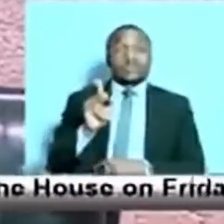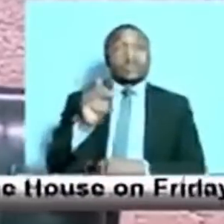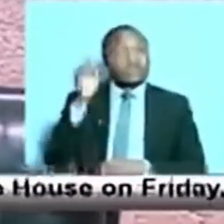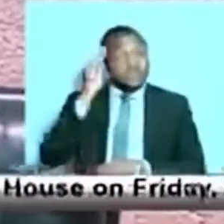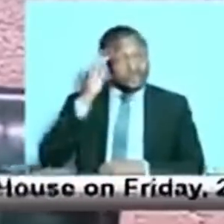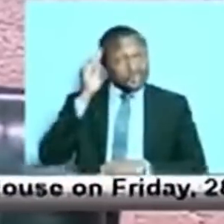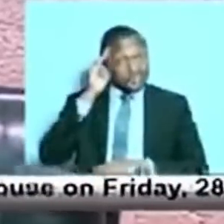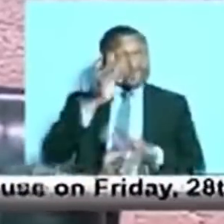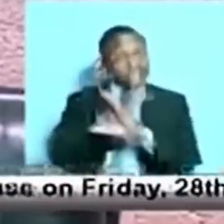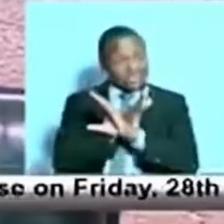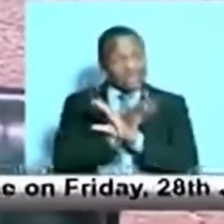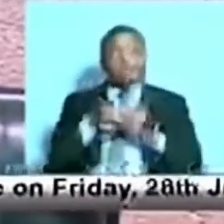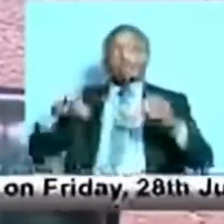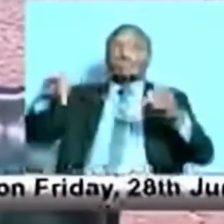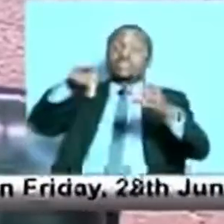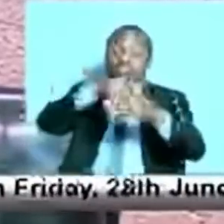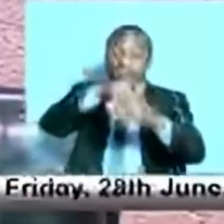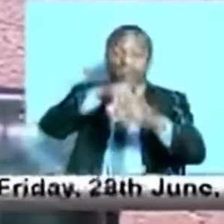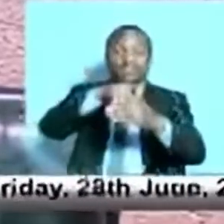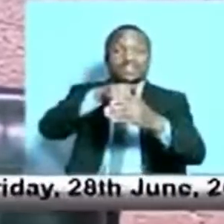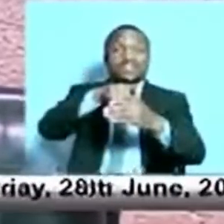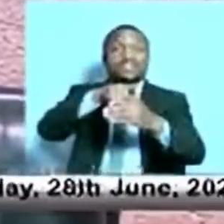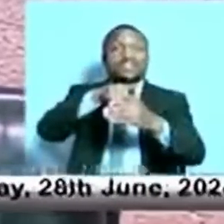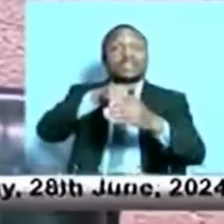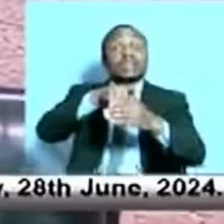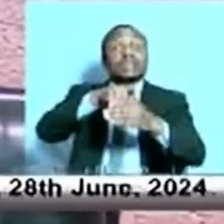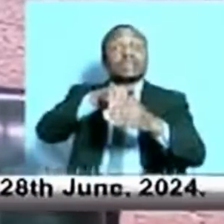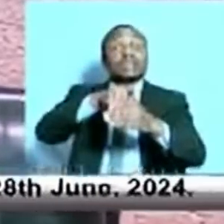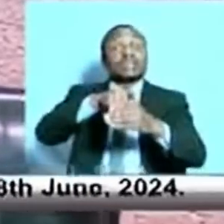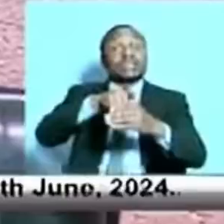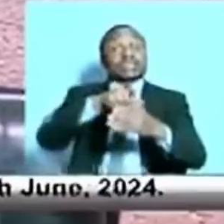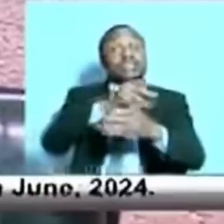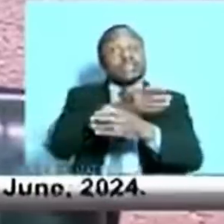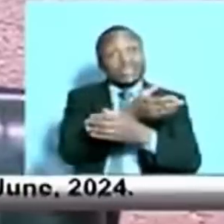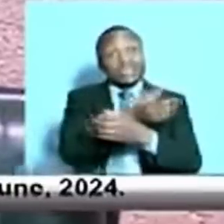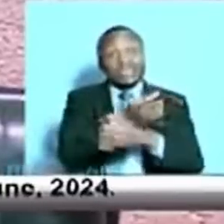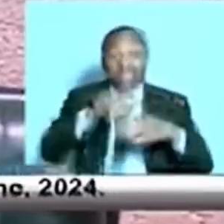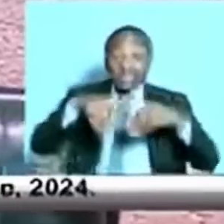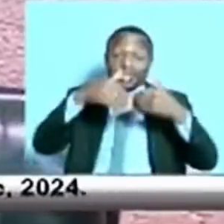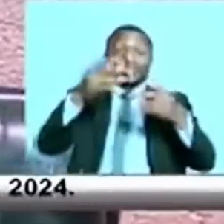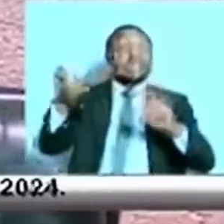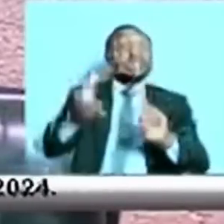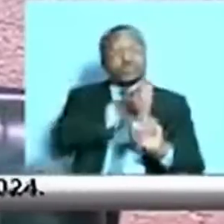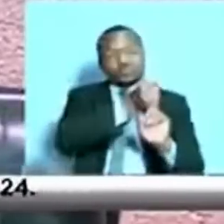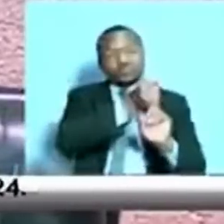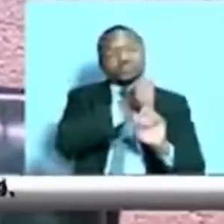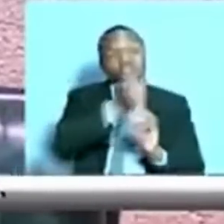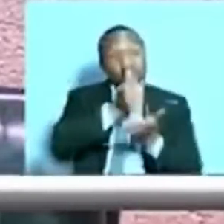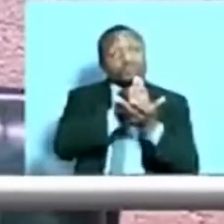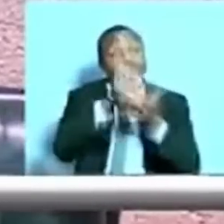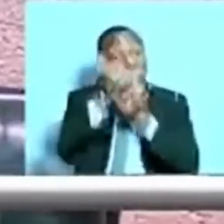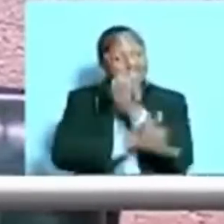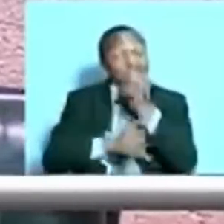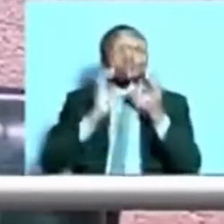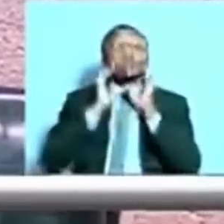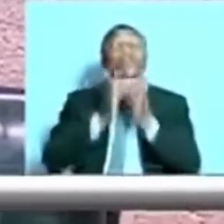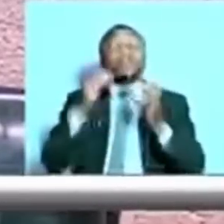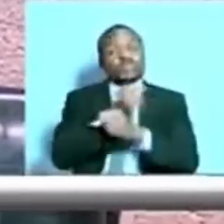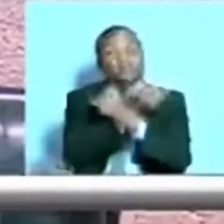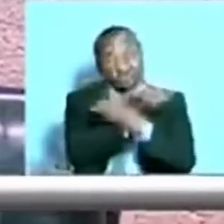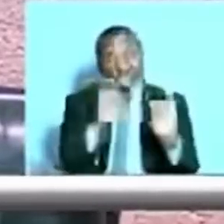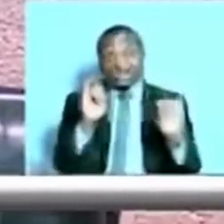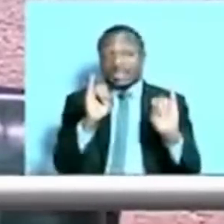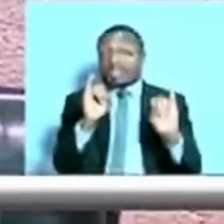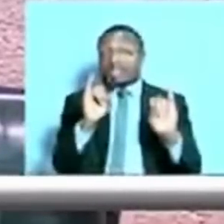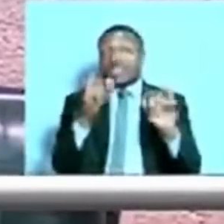know how Zambia participated in liberating that country. But we know that once that country was